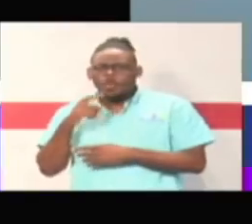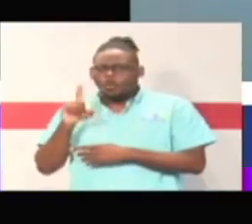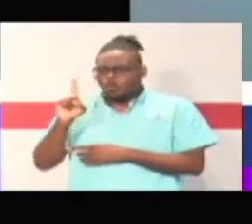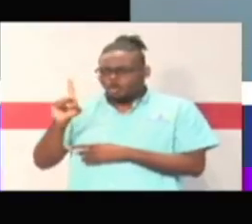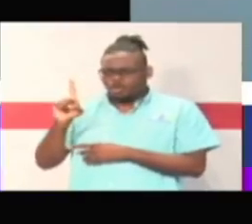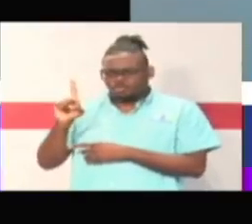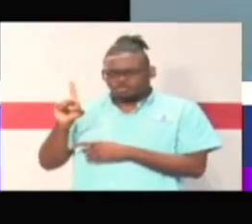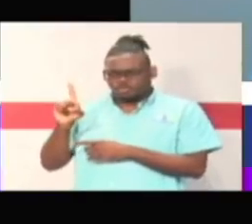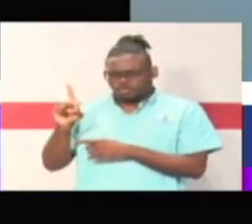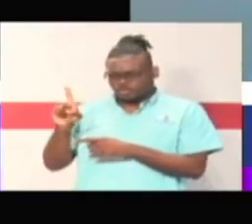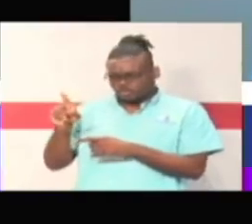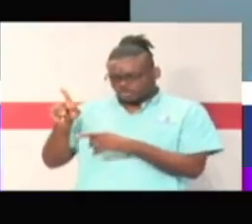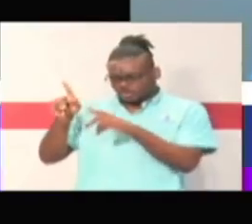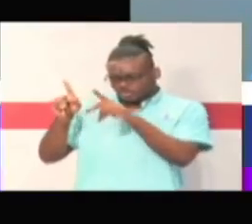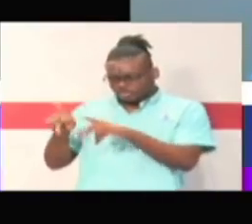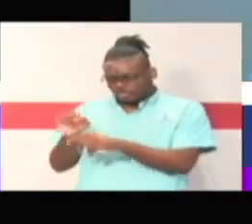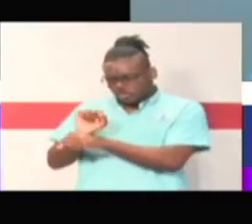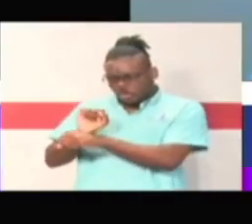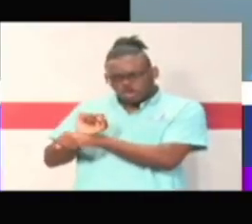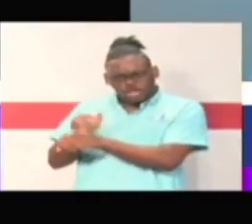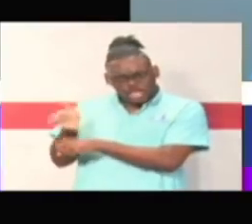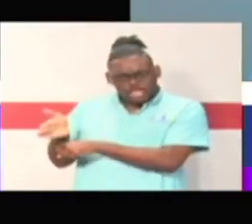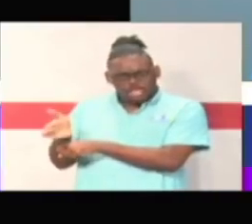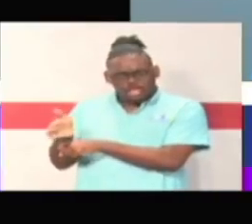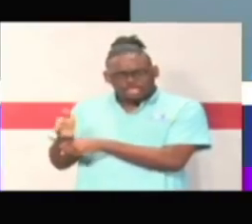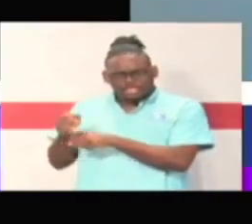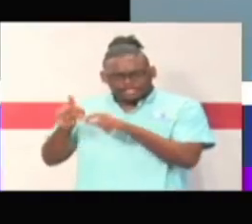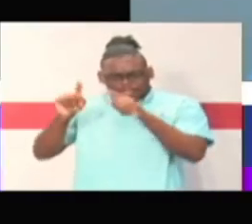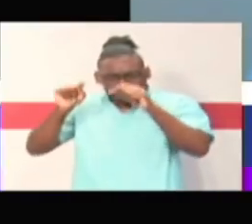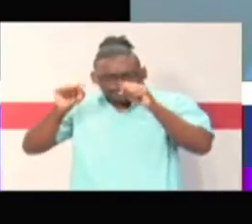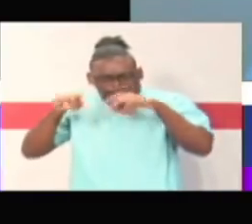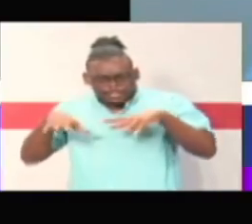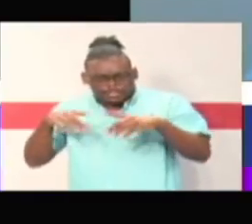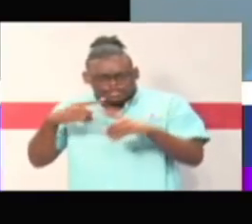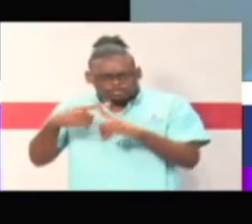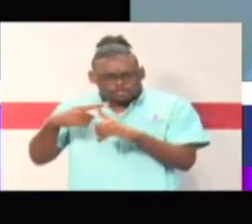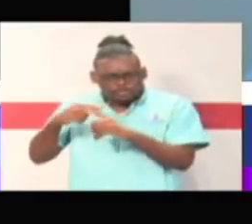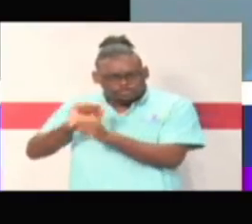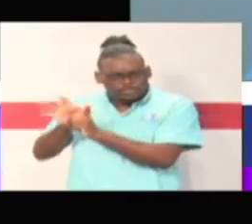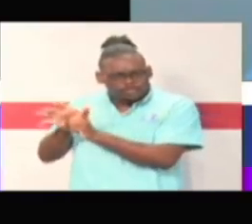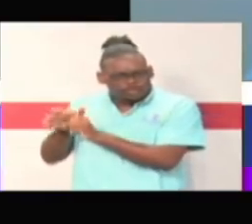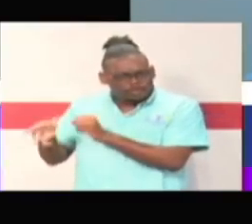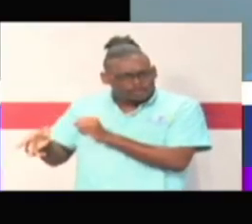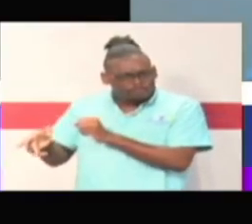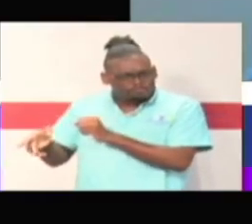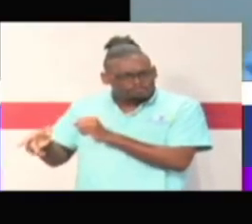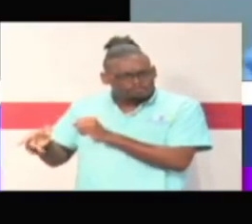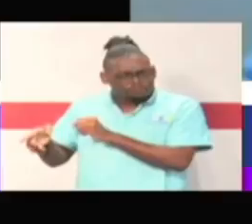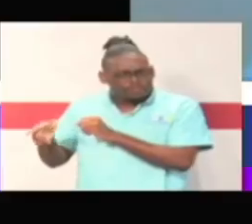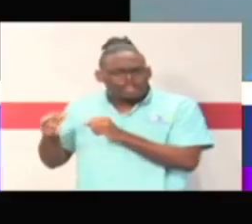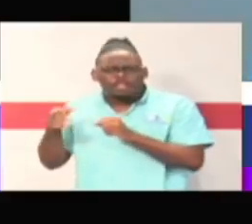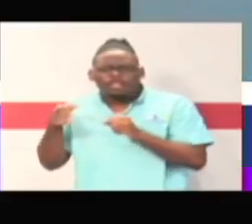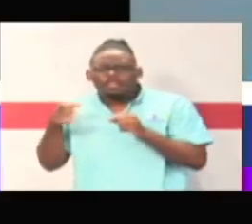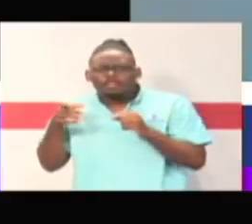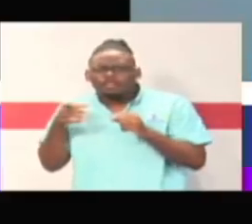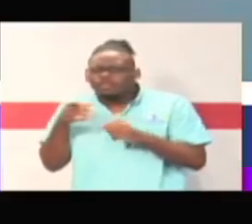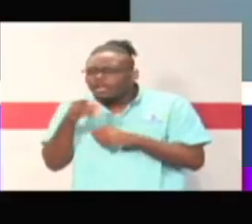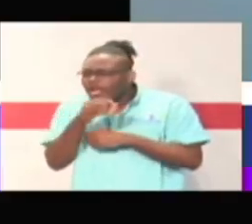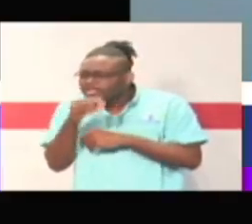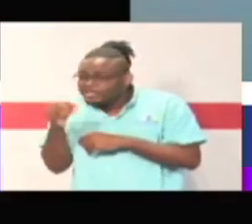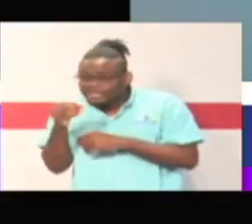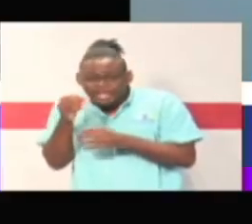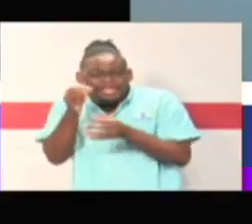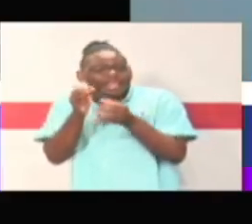see whether any testing or anything like this would be affected in terms of testing for Trinidad and Tobago